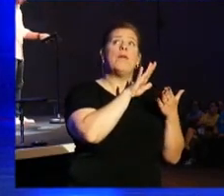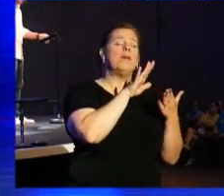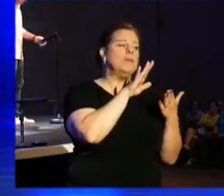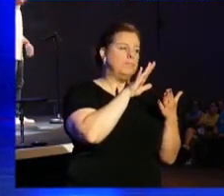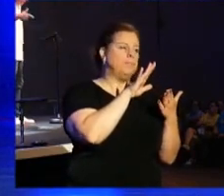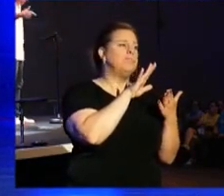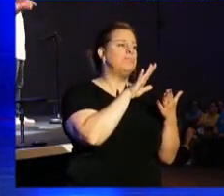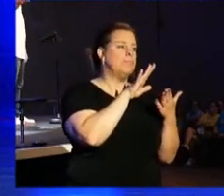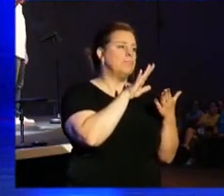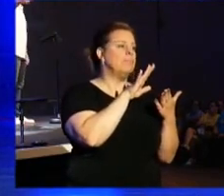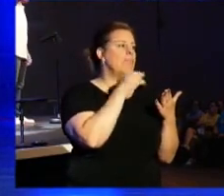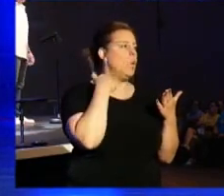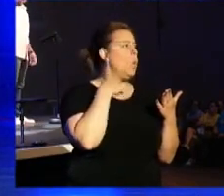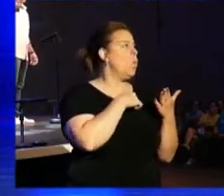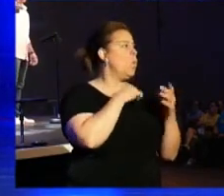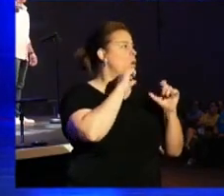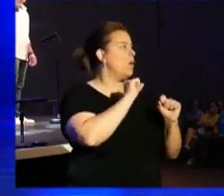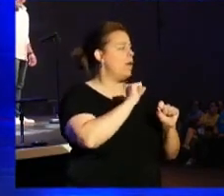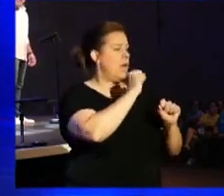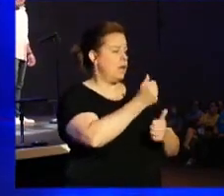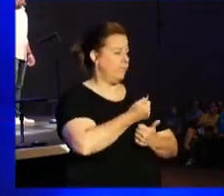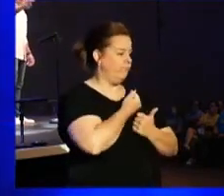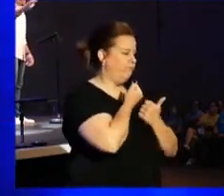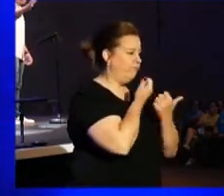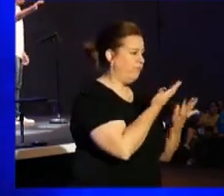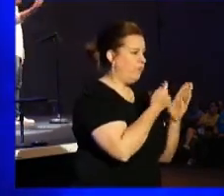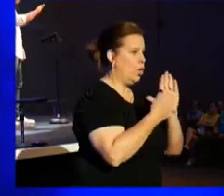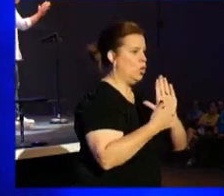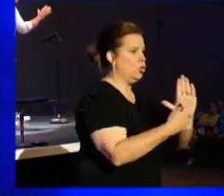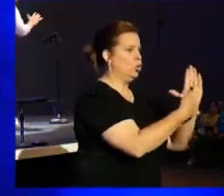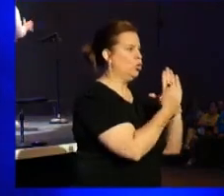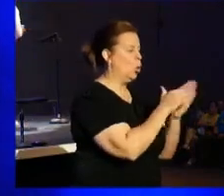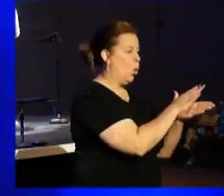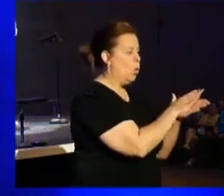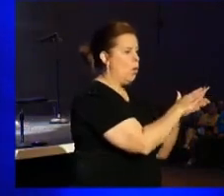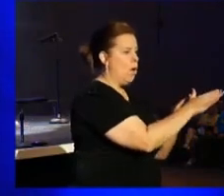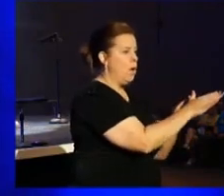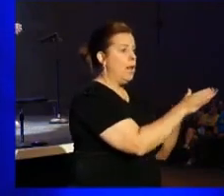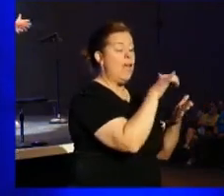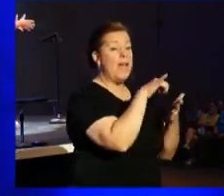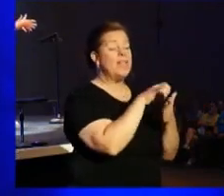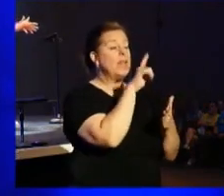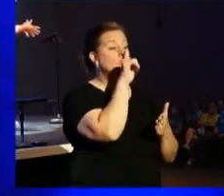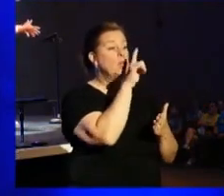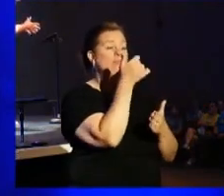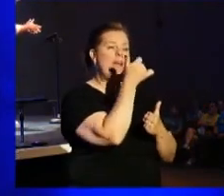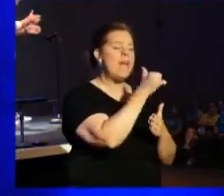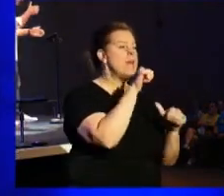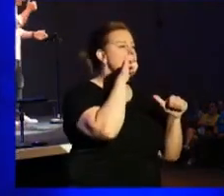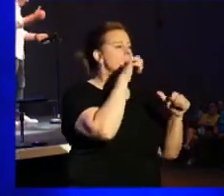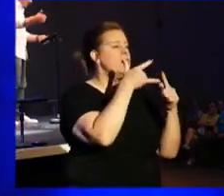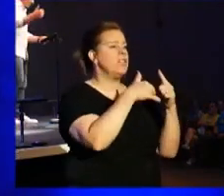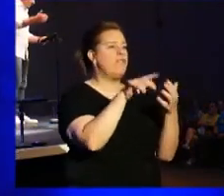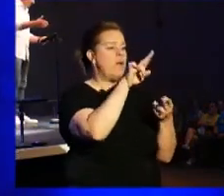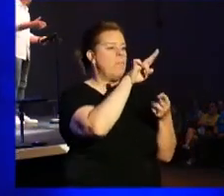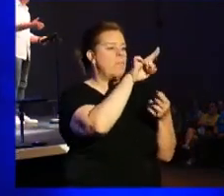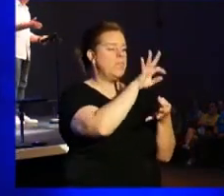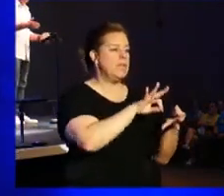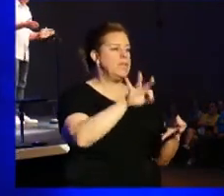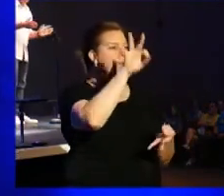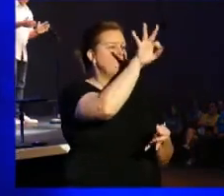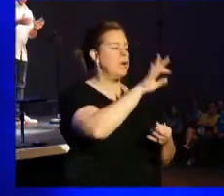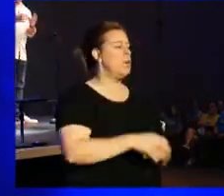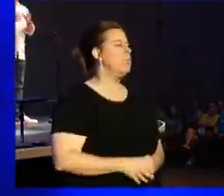then we're able to be kind. And that's true of all of the fruit of the Spirit, but what I want to dig in today is kindness